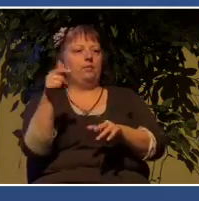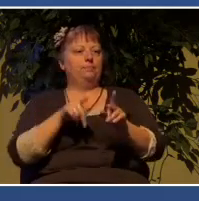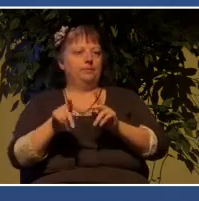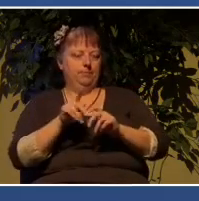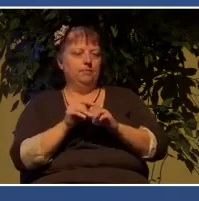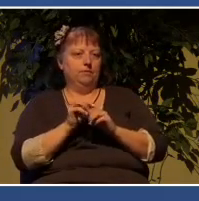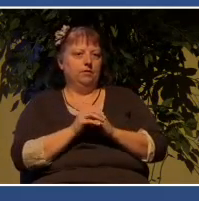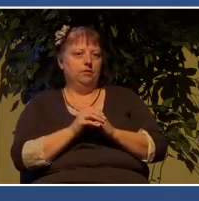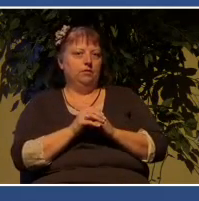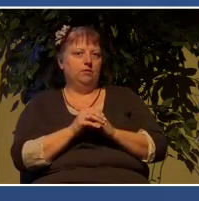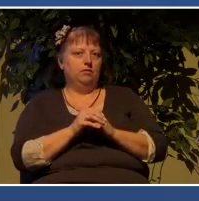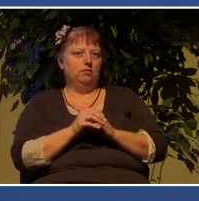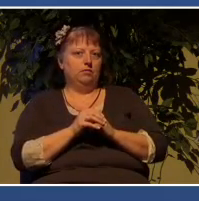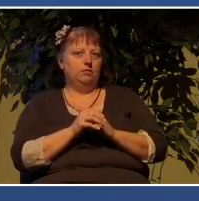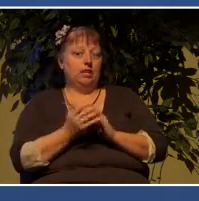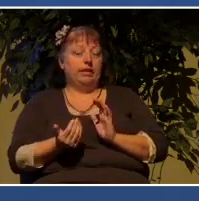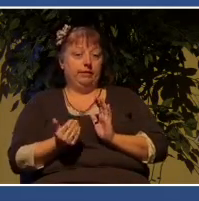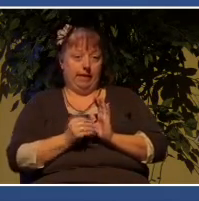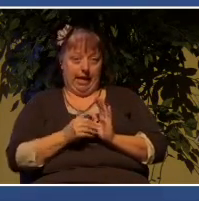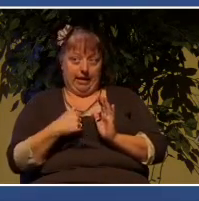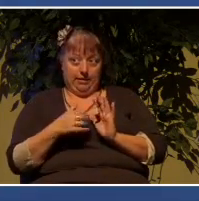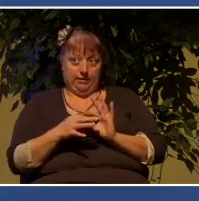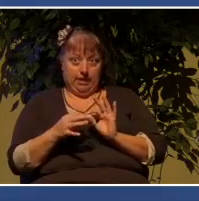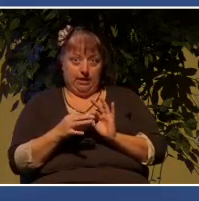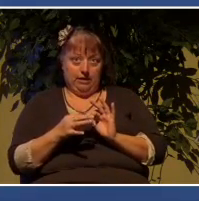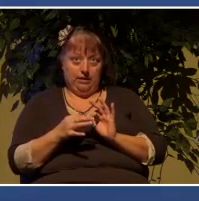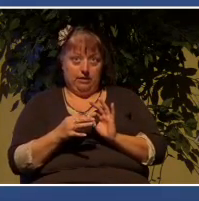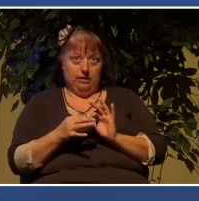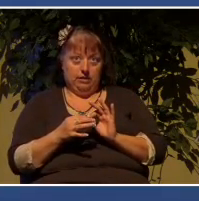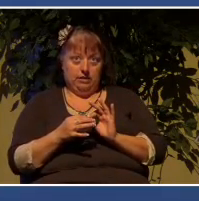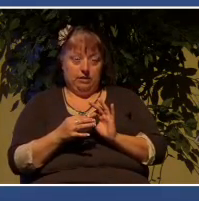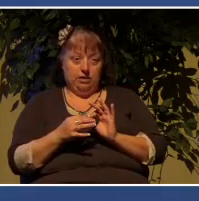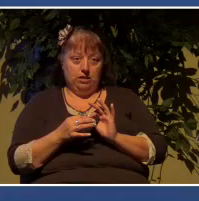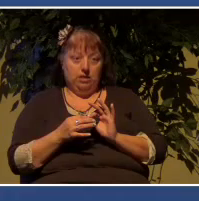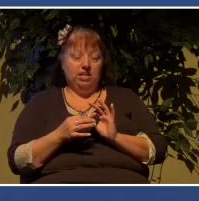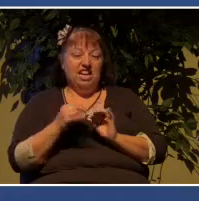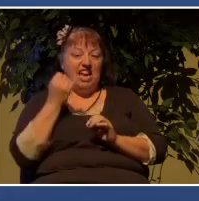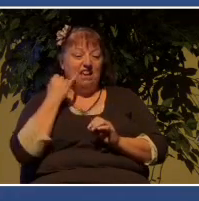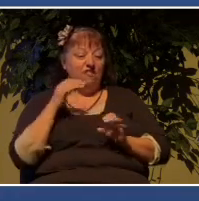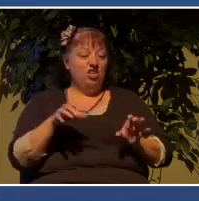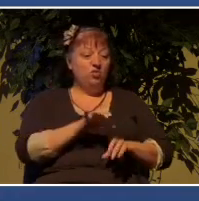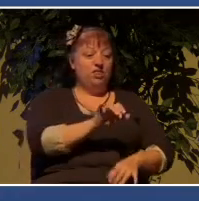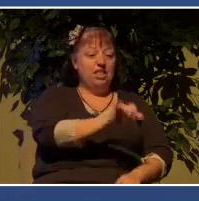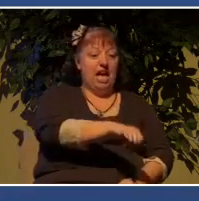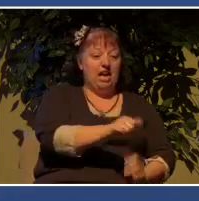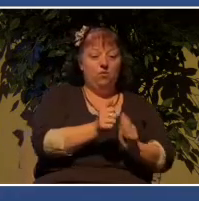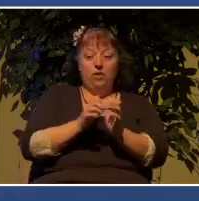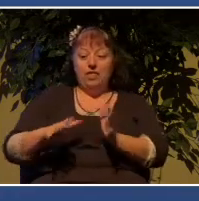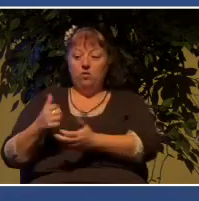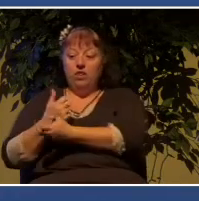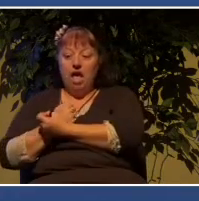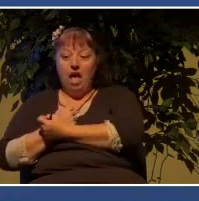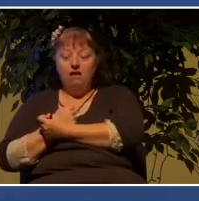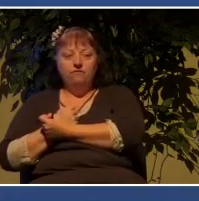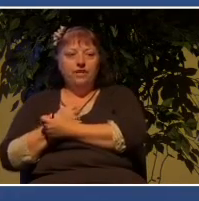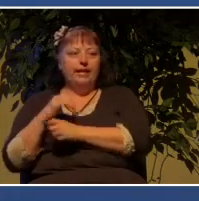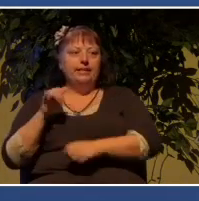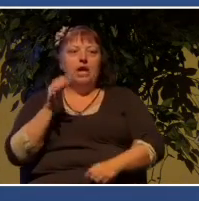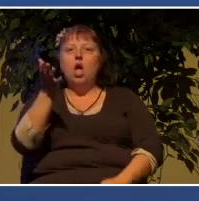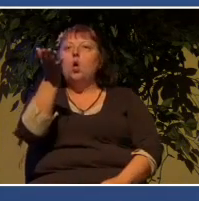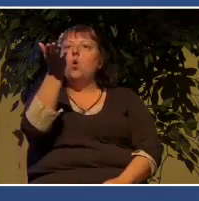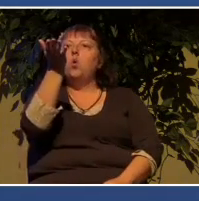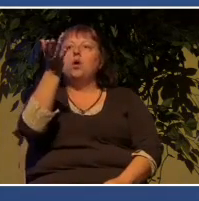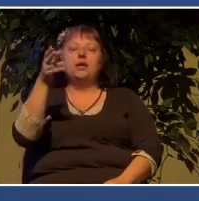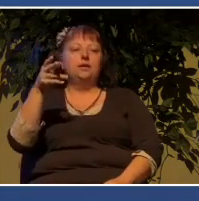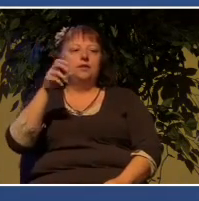Otherwise, I'll say it one more time, we're just blowing smoke. And God does not want us to